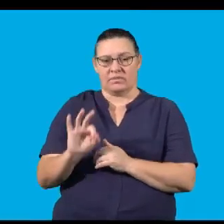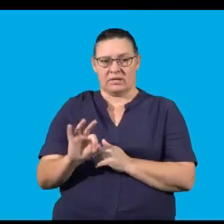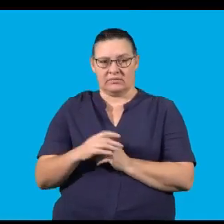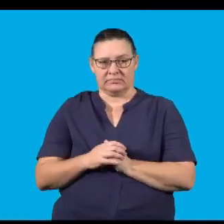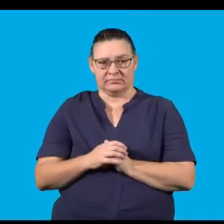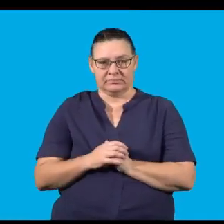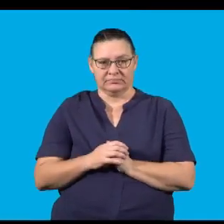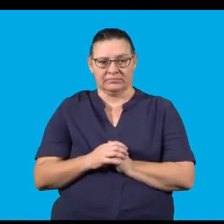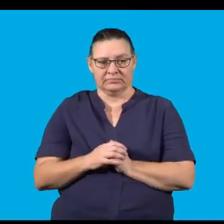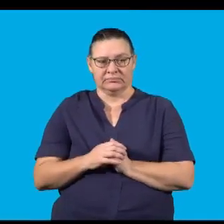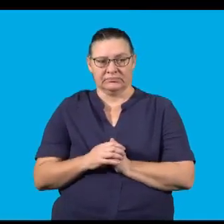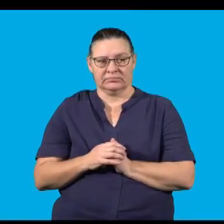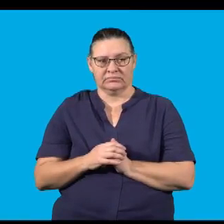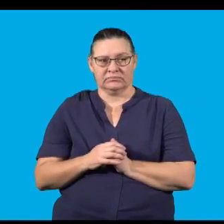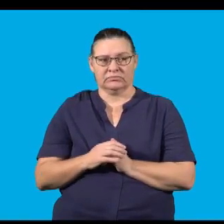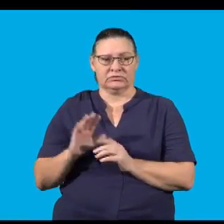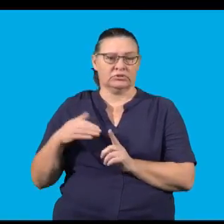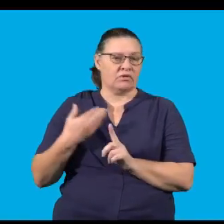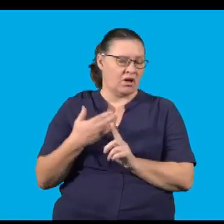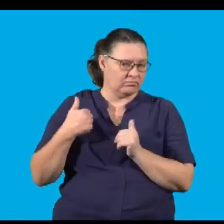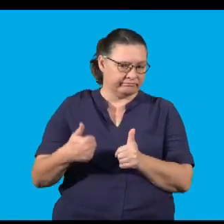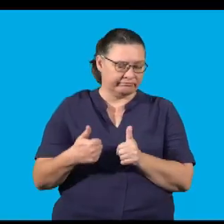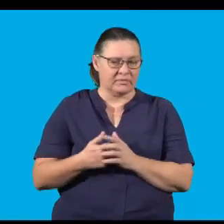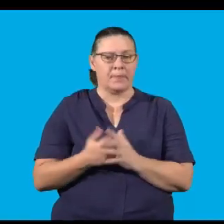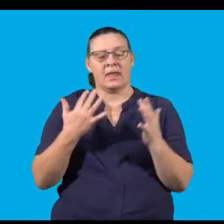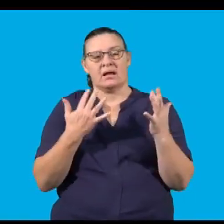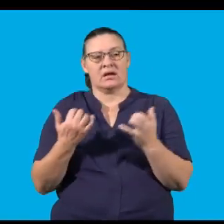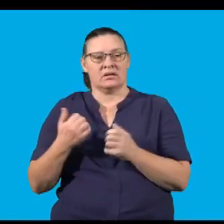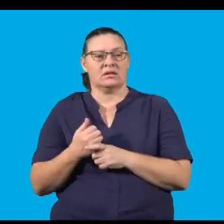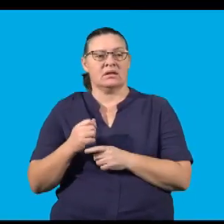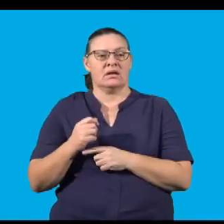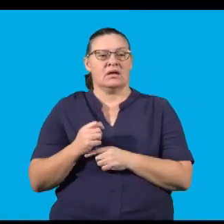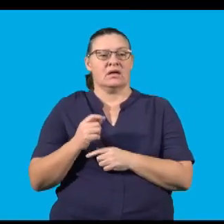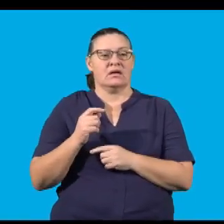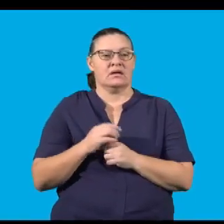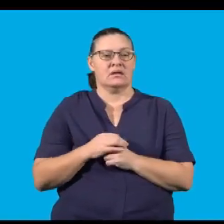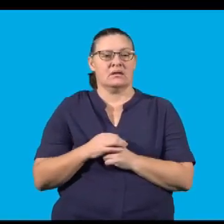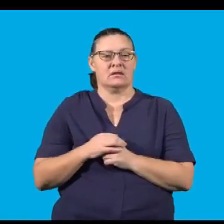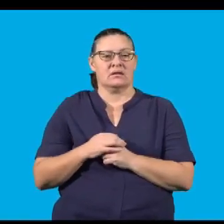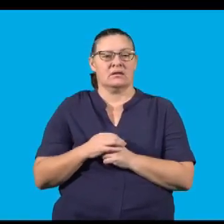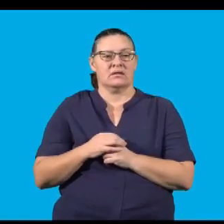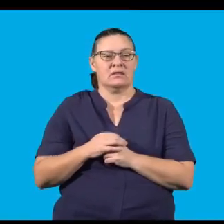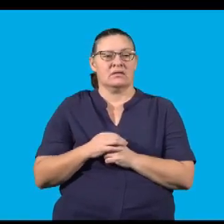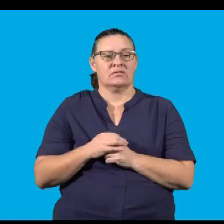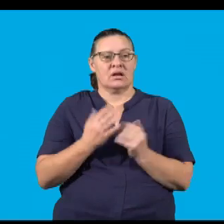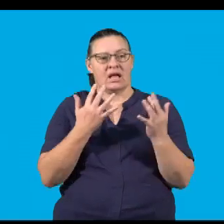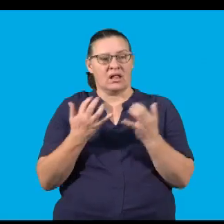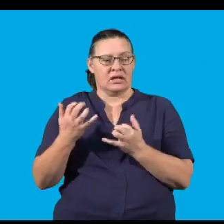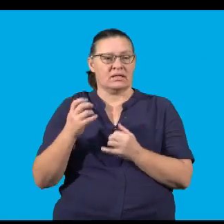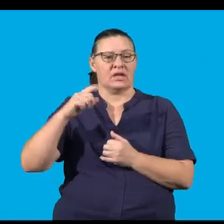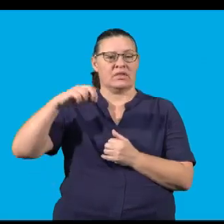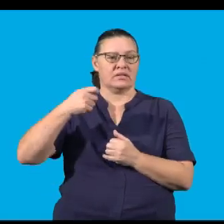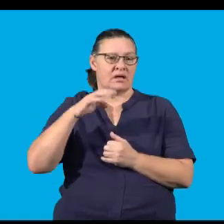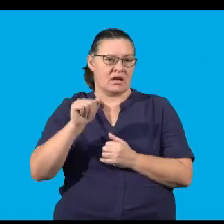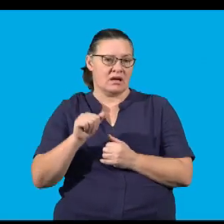3. Okay, all right, so far so good. Let's calculate theta, the angle of inclination of Sn. Now